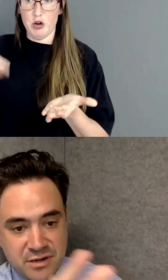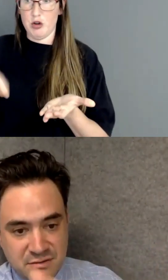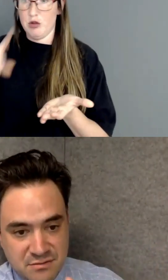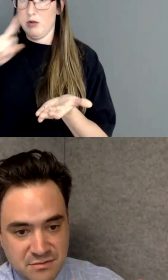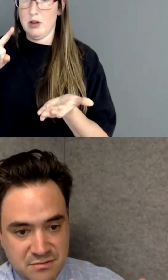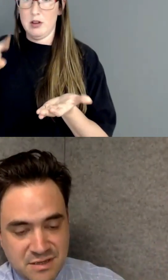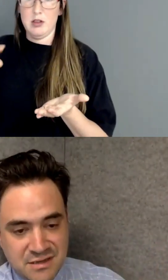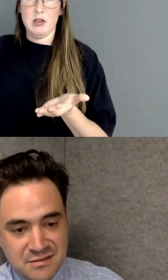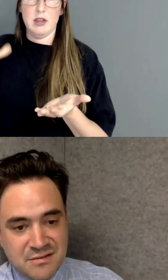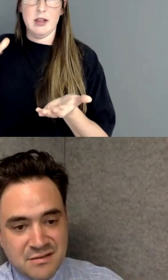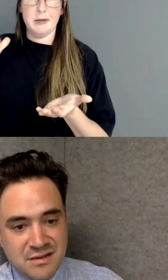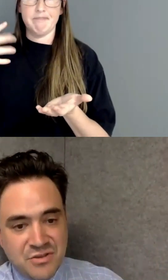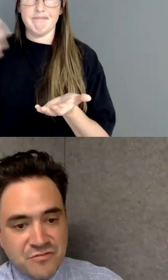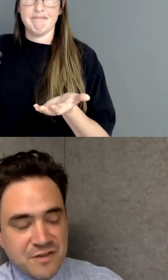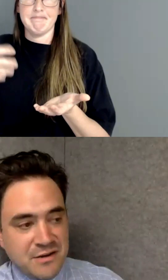is a great